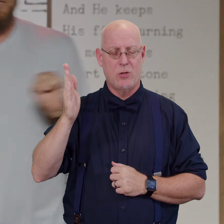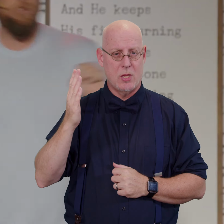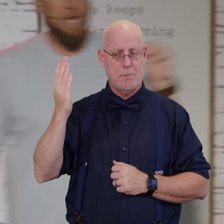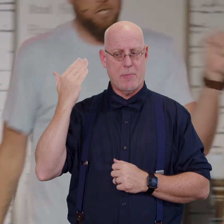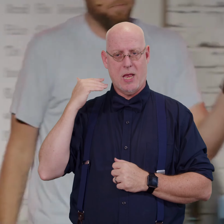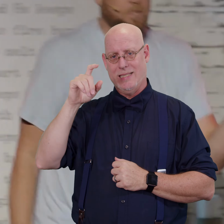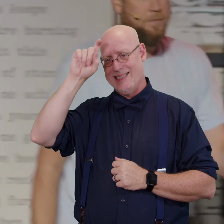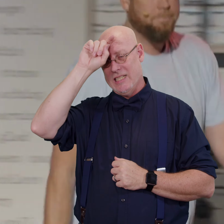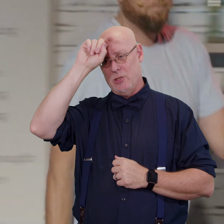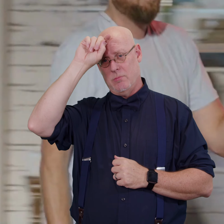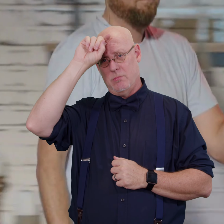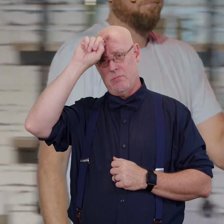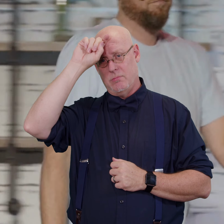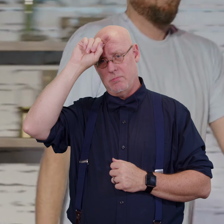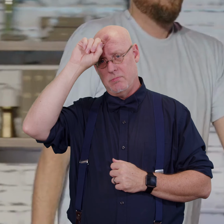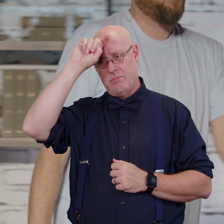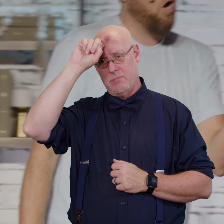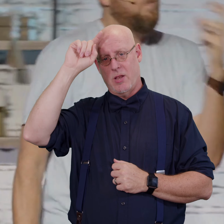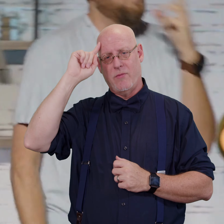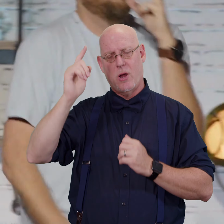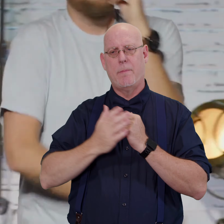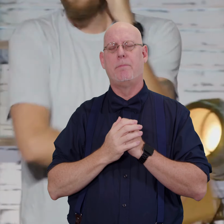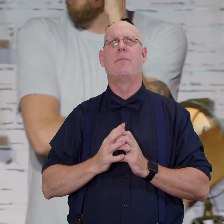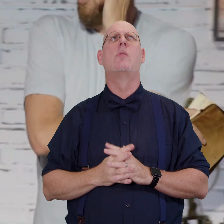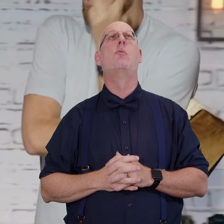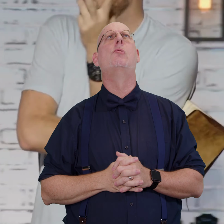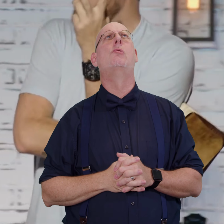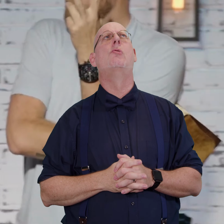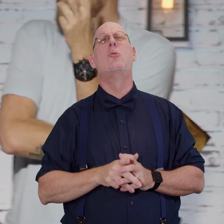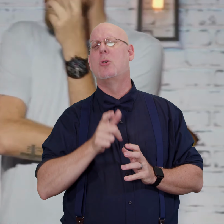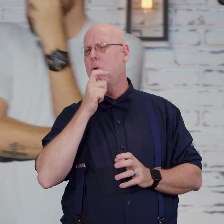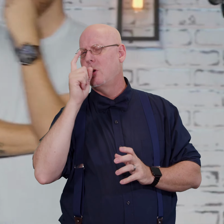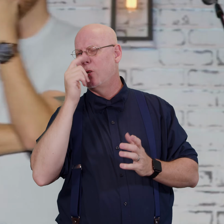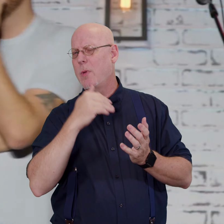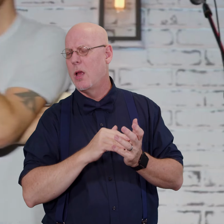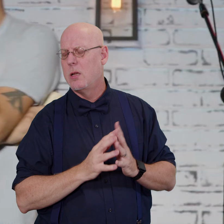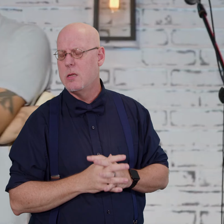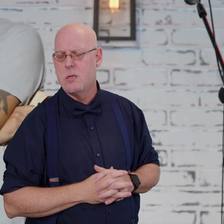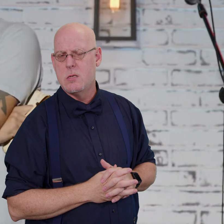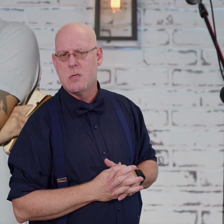run to Egypt for help. Who's Egypt again?